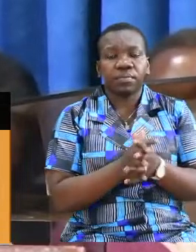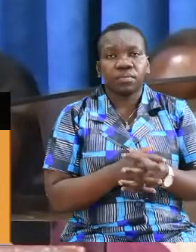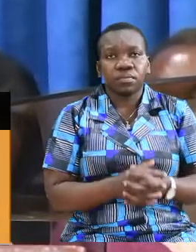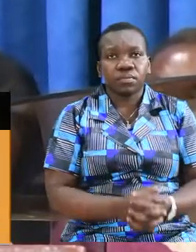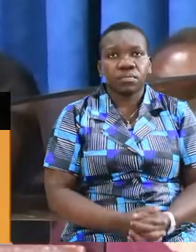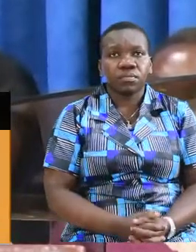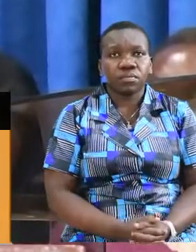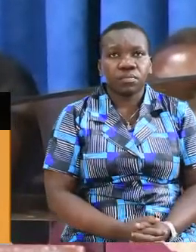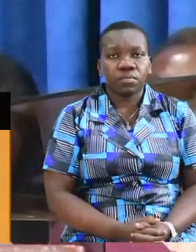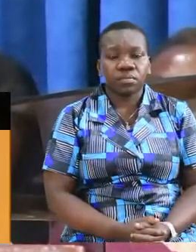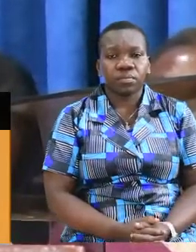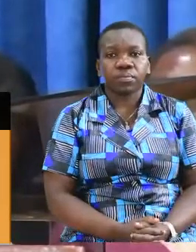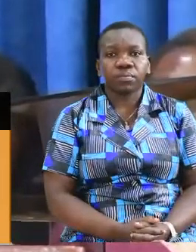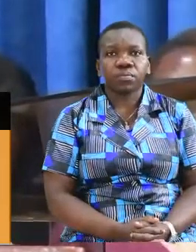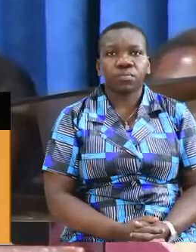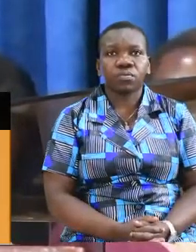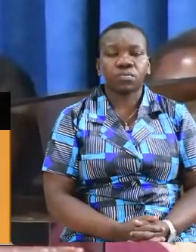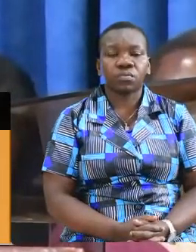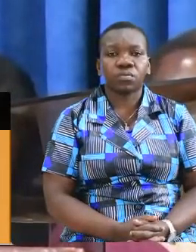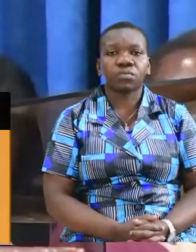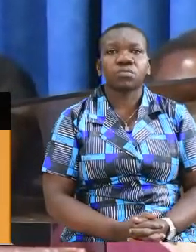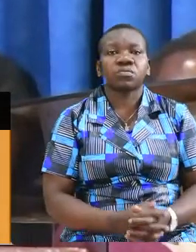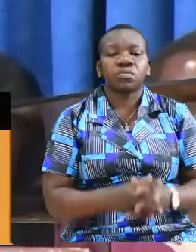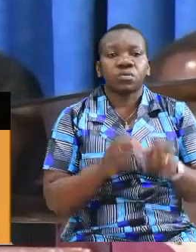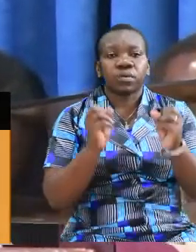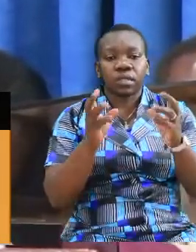I have come to make the intimations,